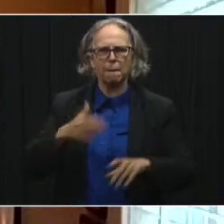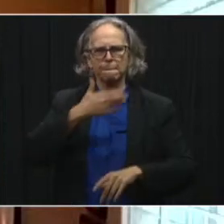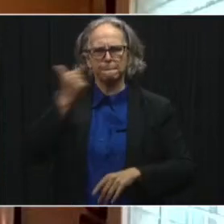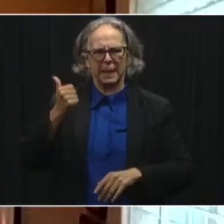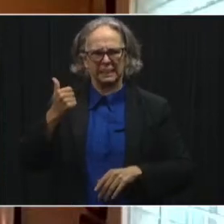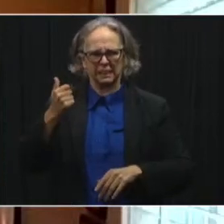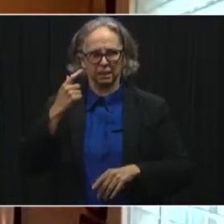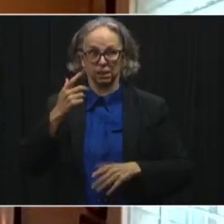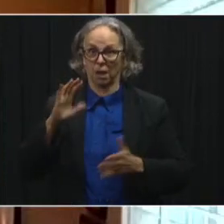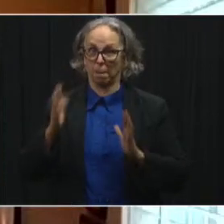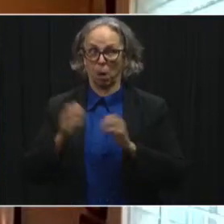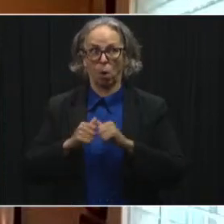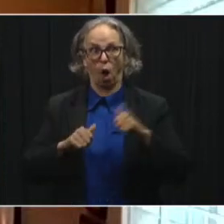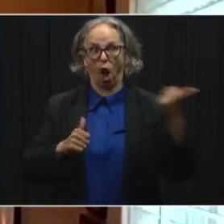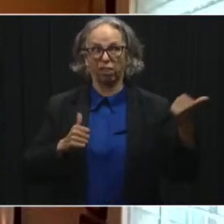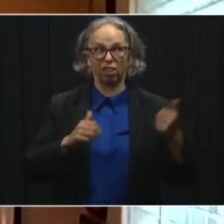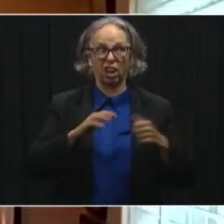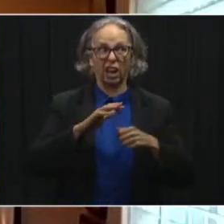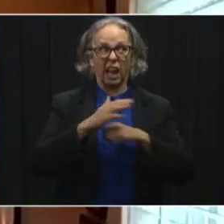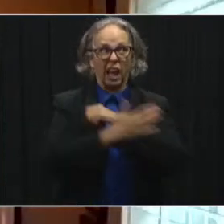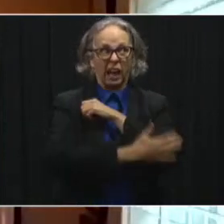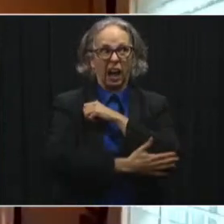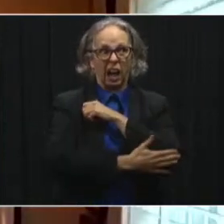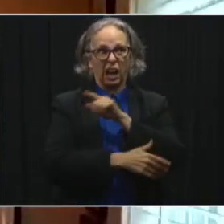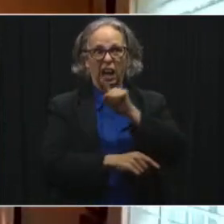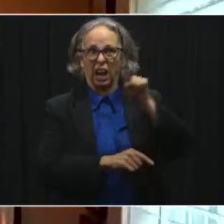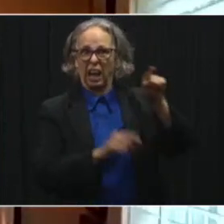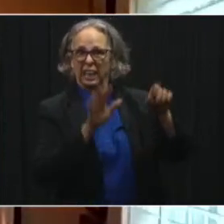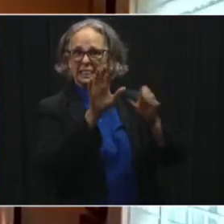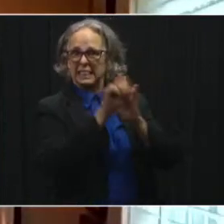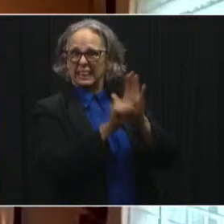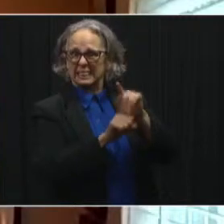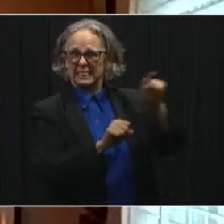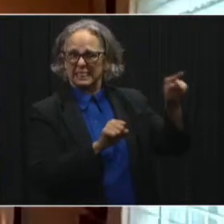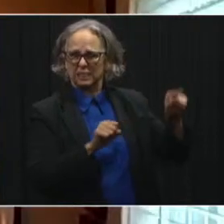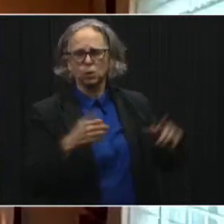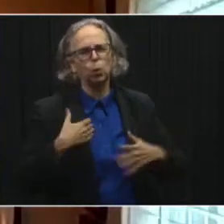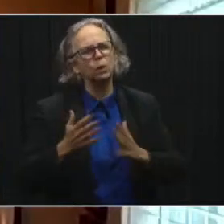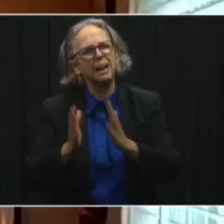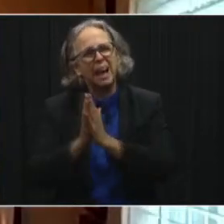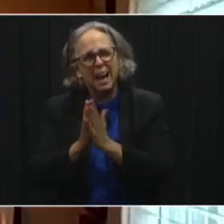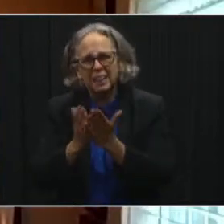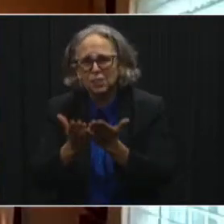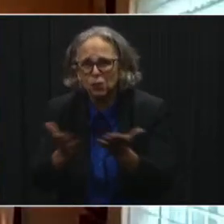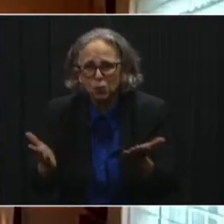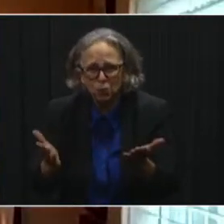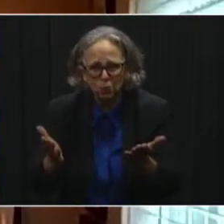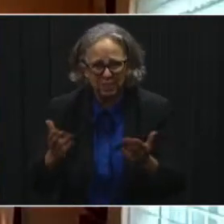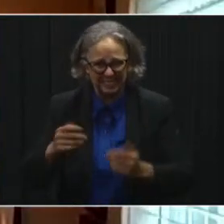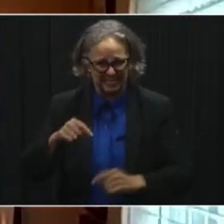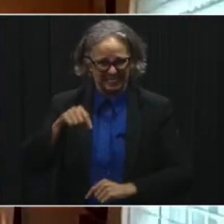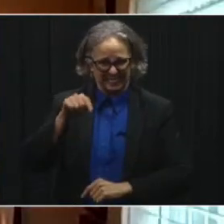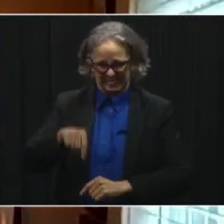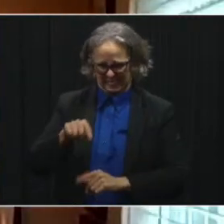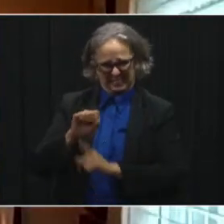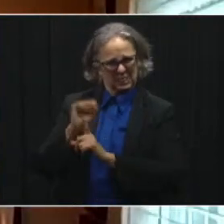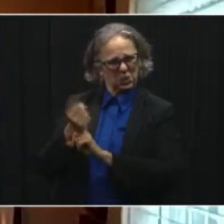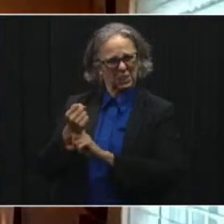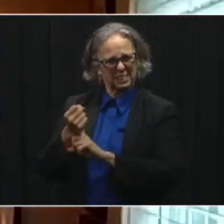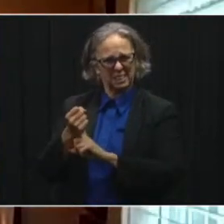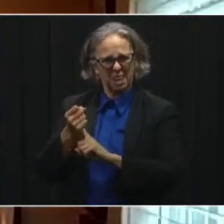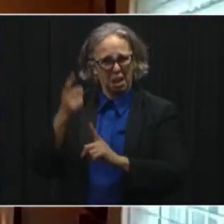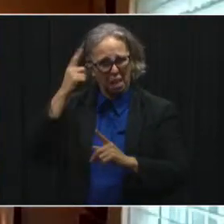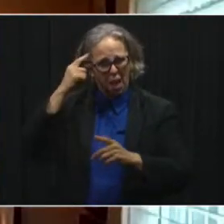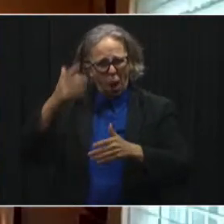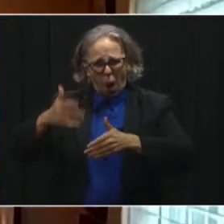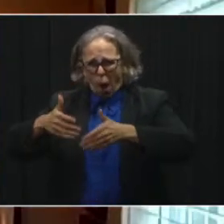that. But our plea continues to be, look, this is all avoidable. This is all preventable with